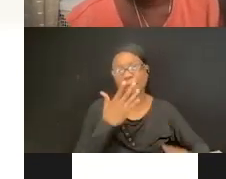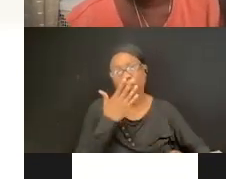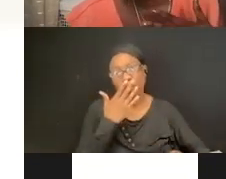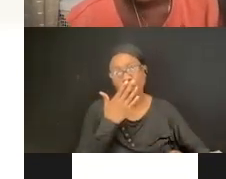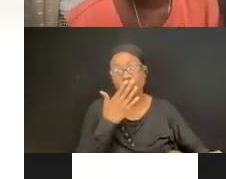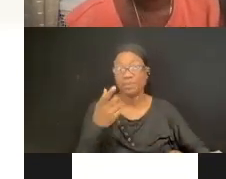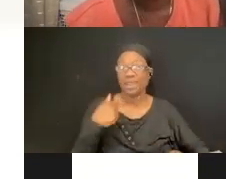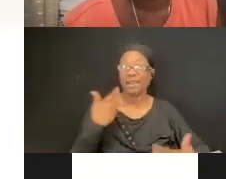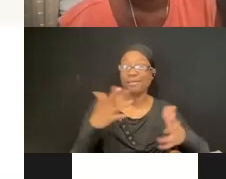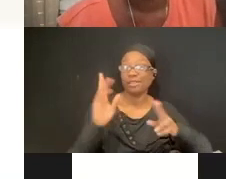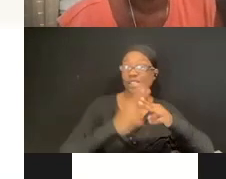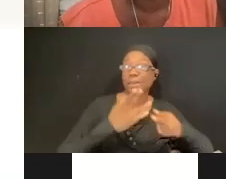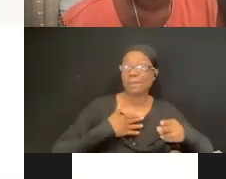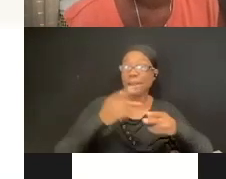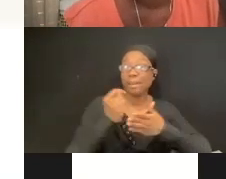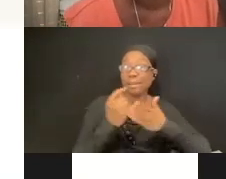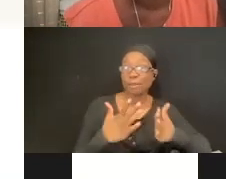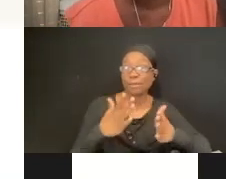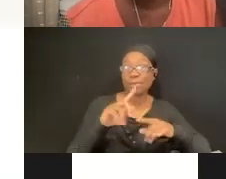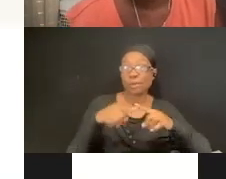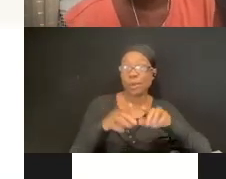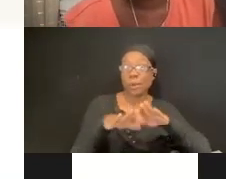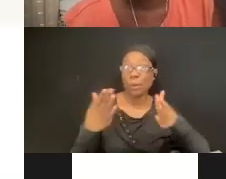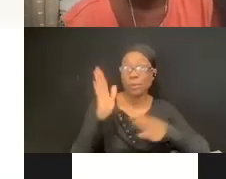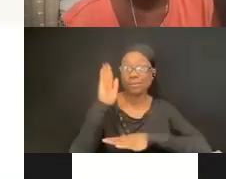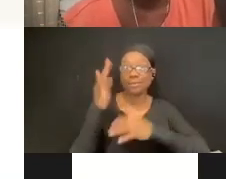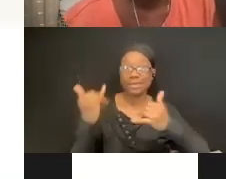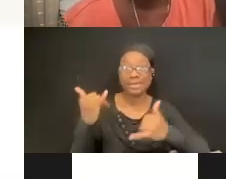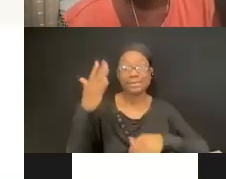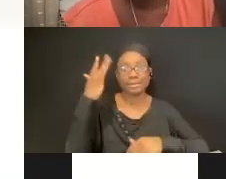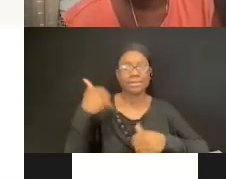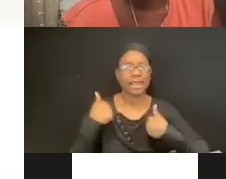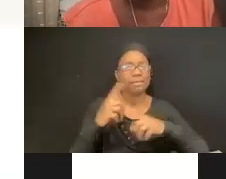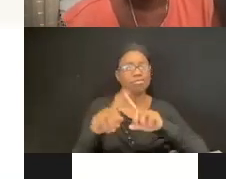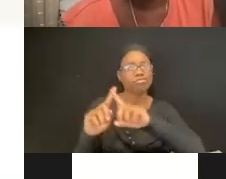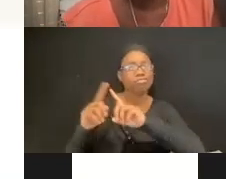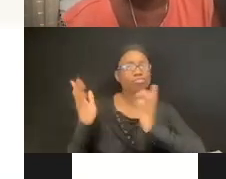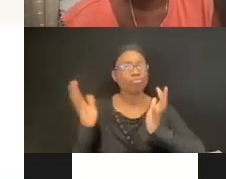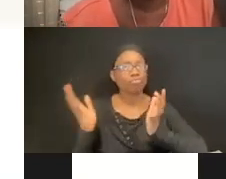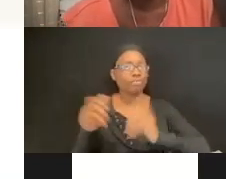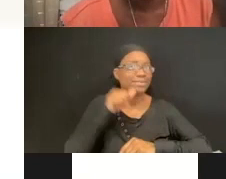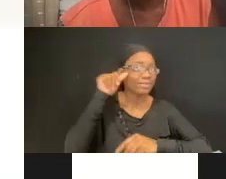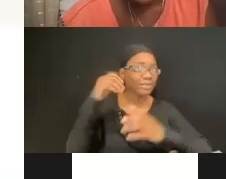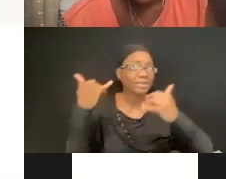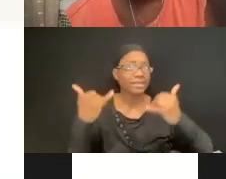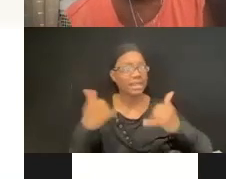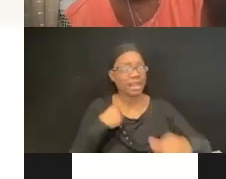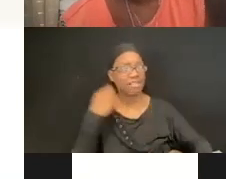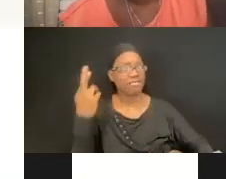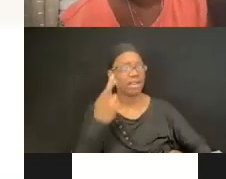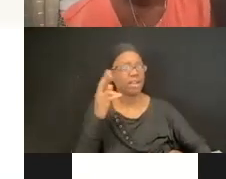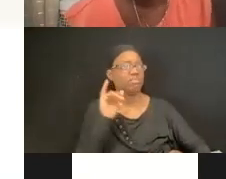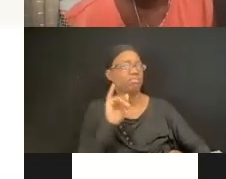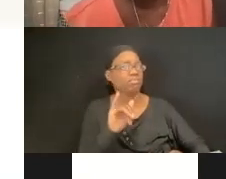yesterday, I realized that the provider that I work with is very different from